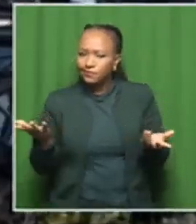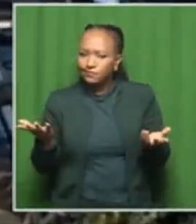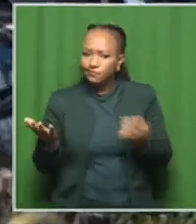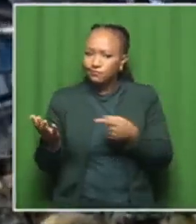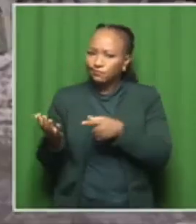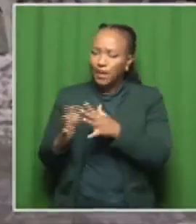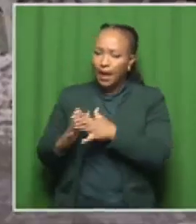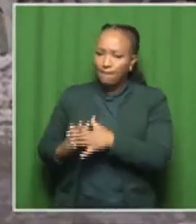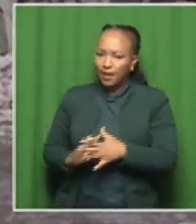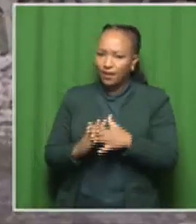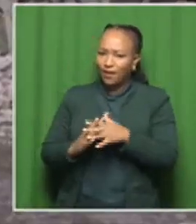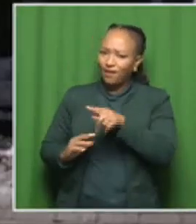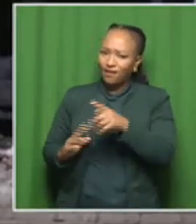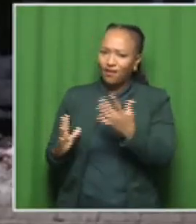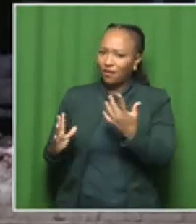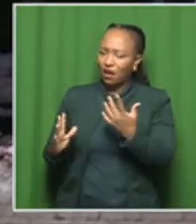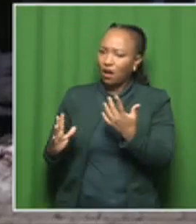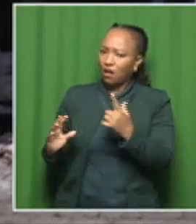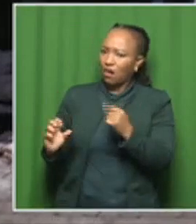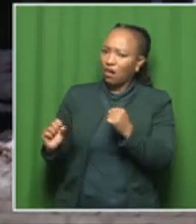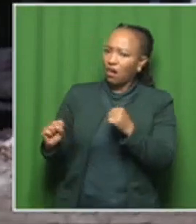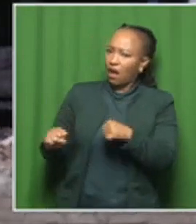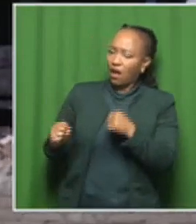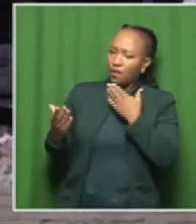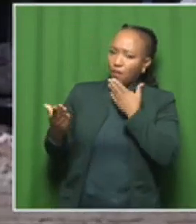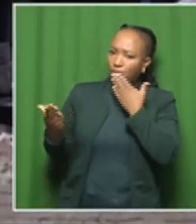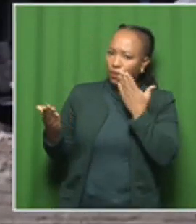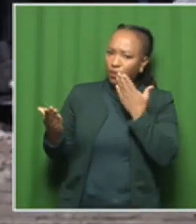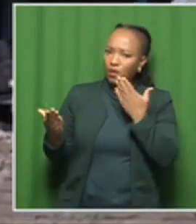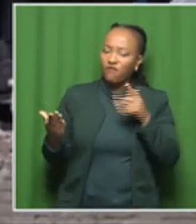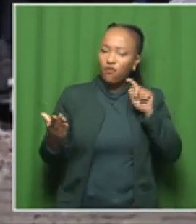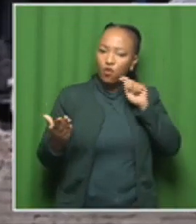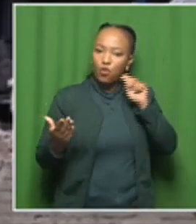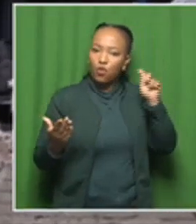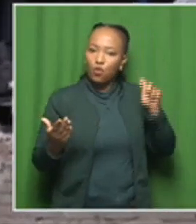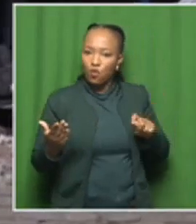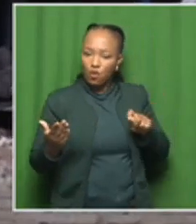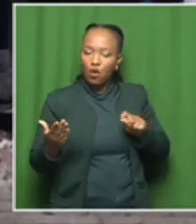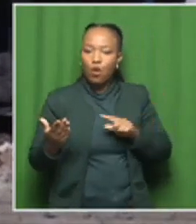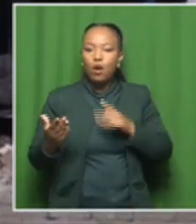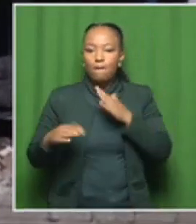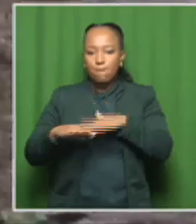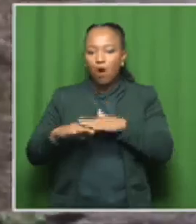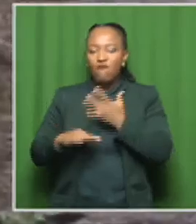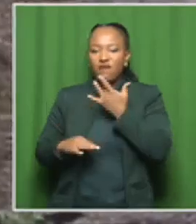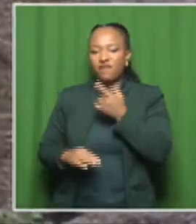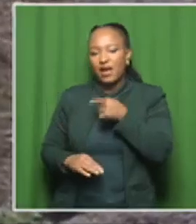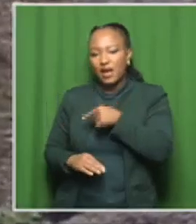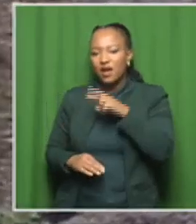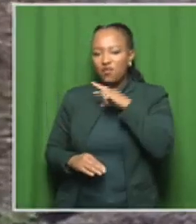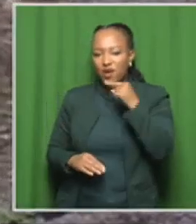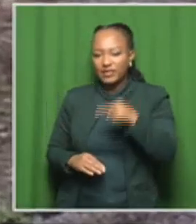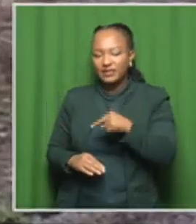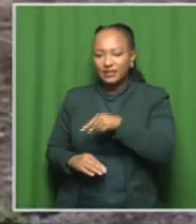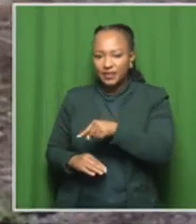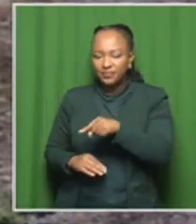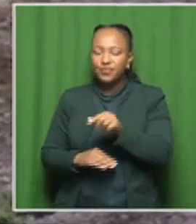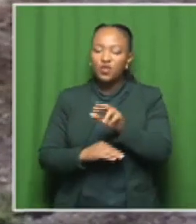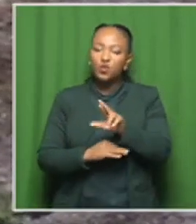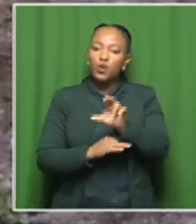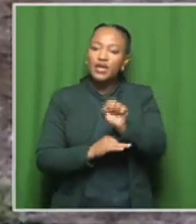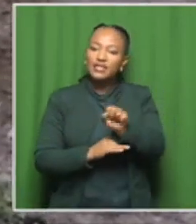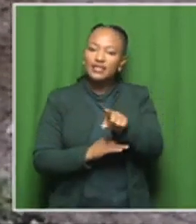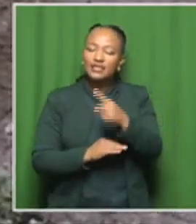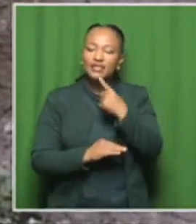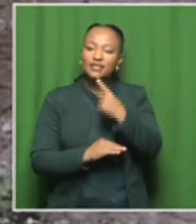may broker a deal at the expense of Kyiv with terms favourable to Moscow. The US and Russia, though, have both said that